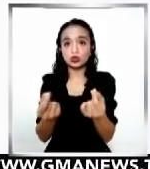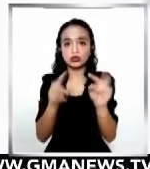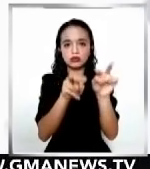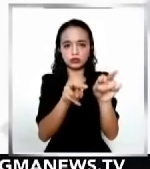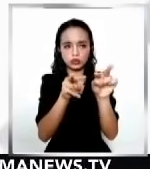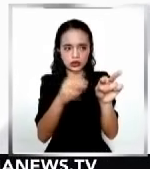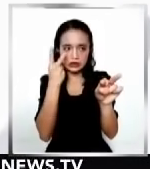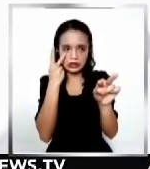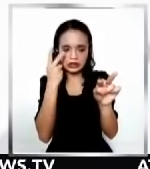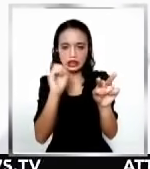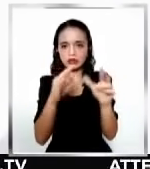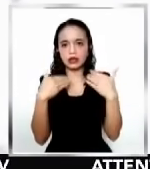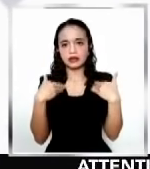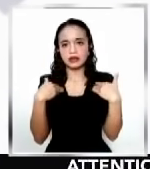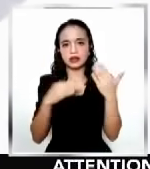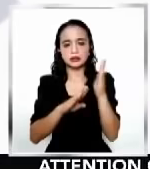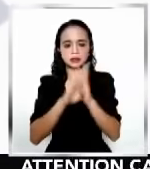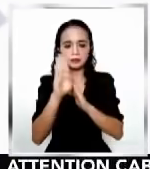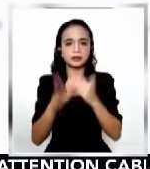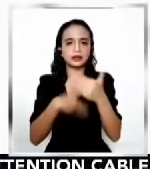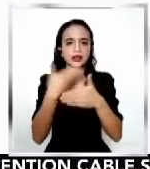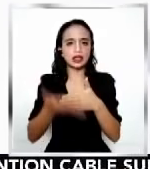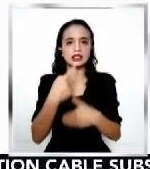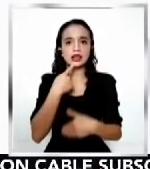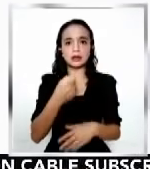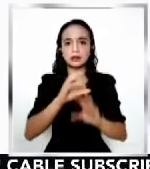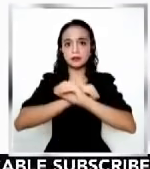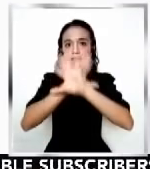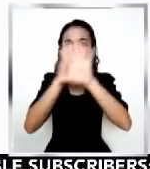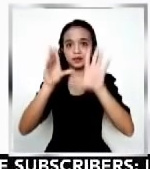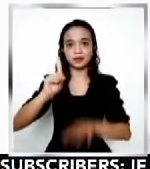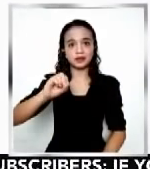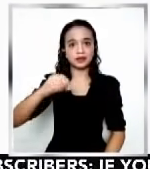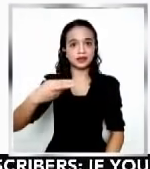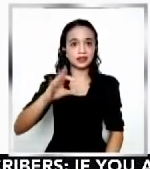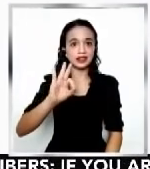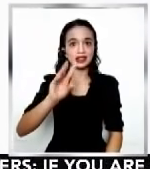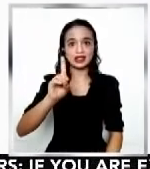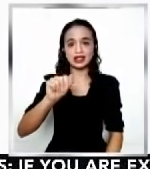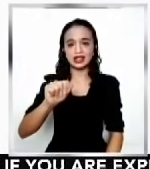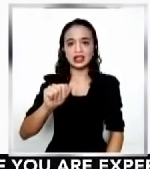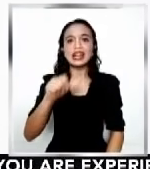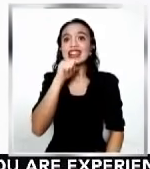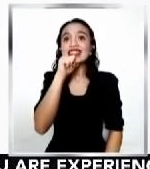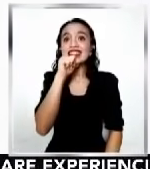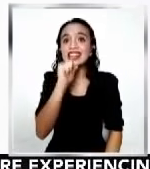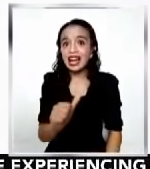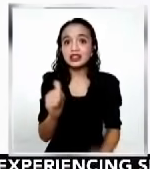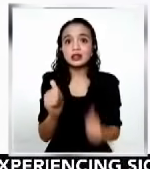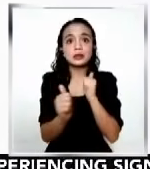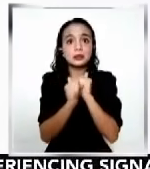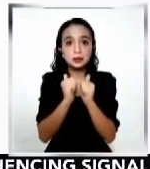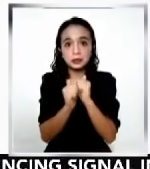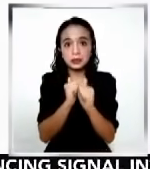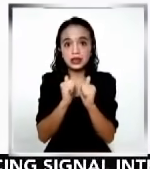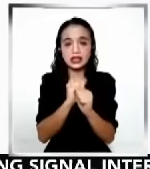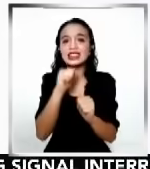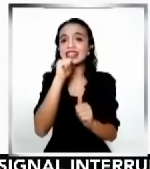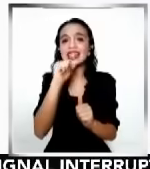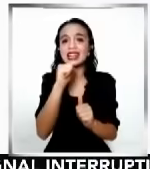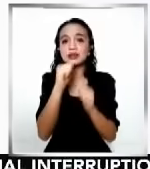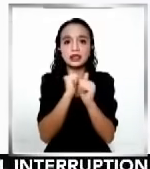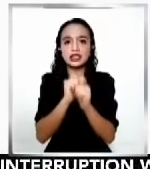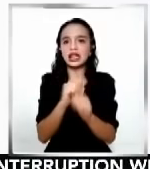isang statement, nilinaw ng DOH at ng FDA na hindi raw ibig sabihin ito na hindi ligtas o hindi epektibo